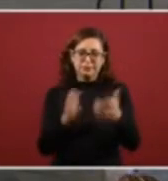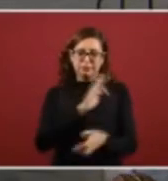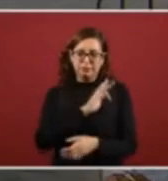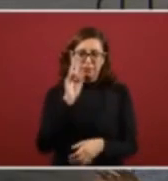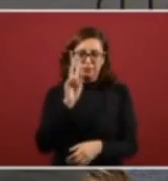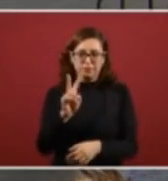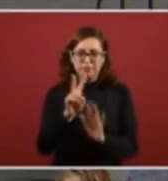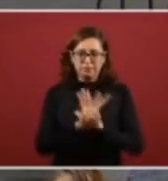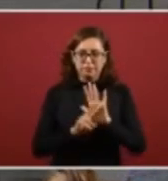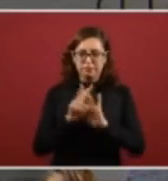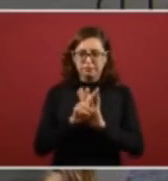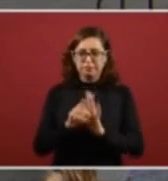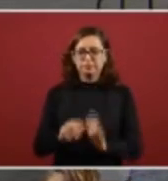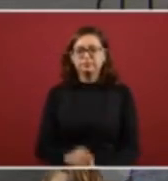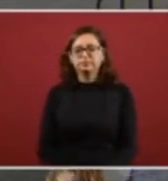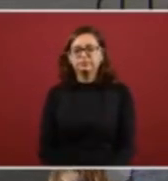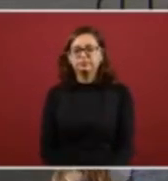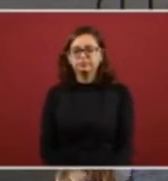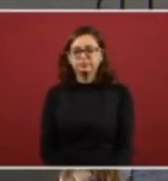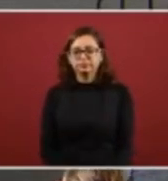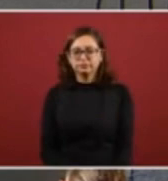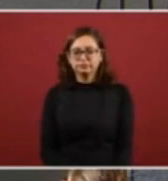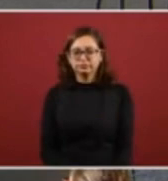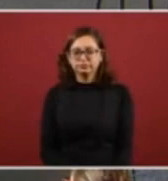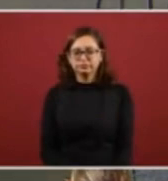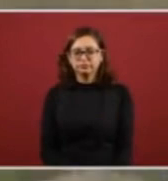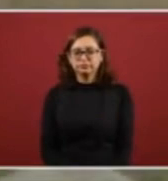gas escape or leak.